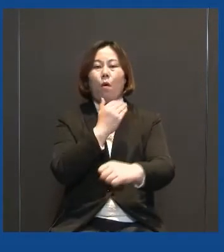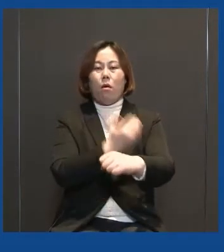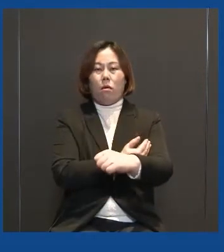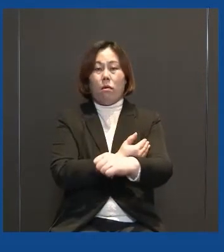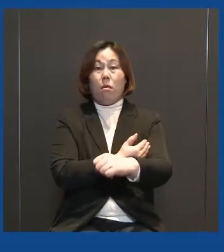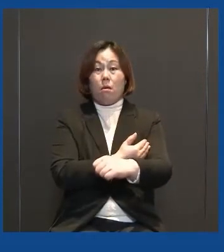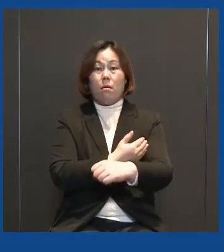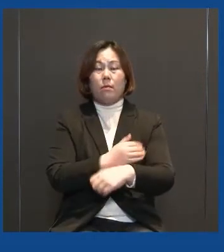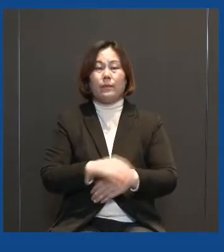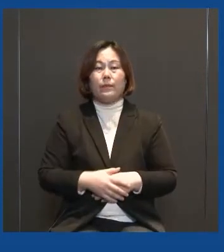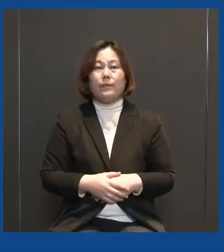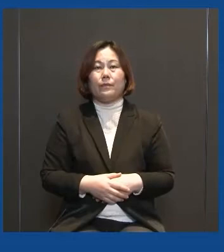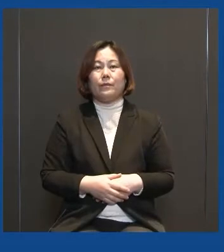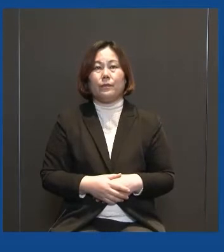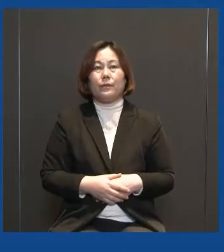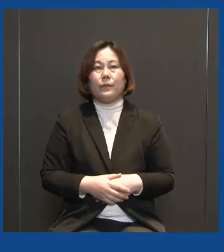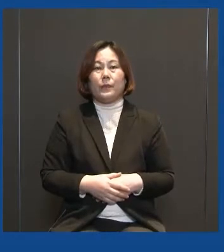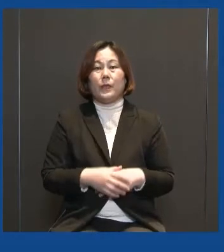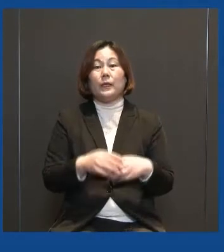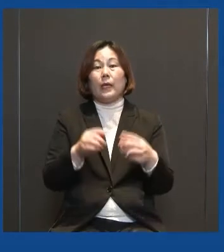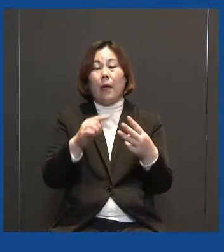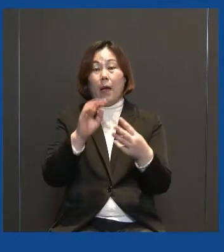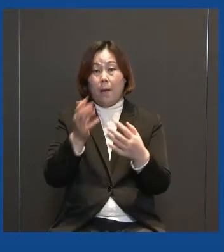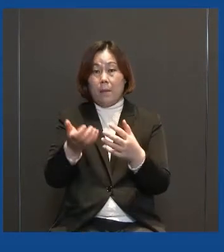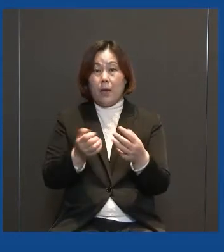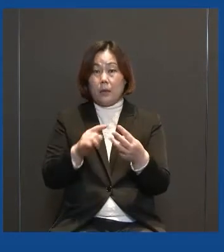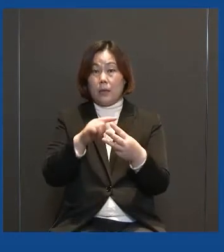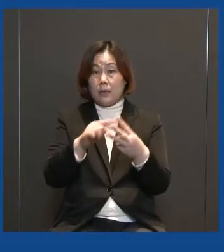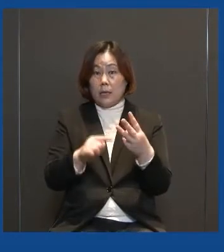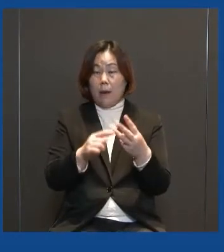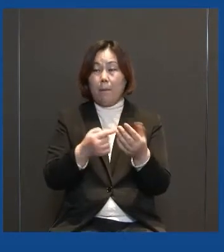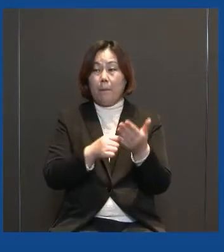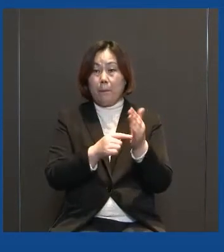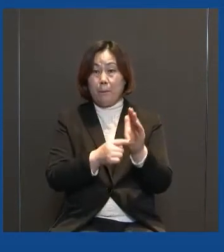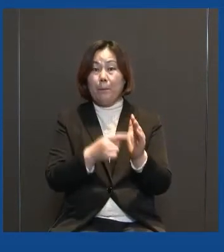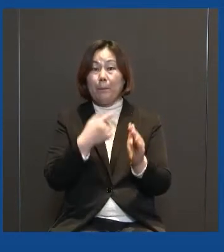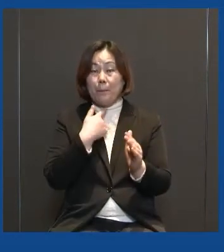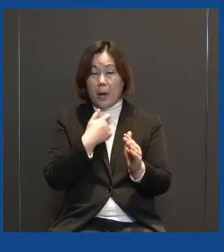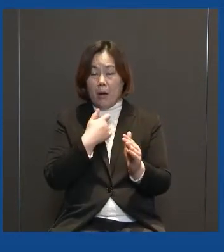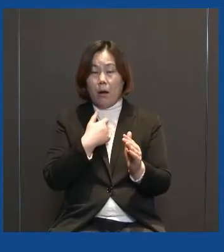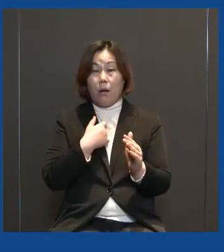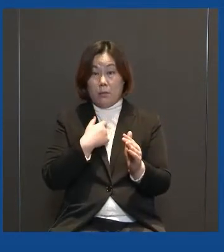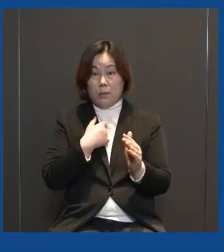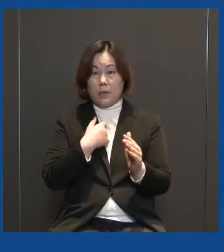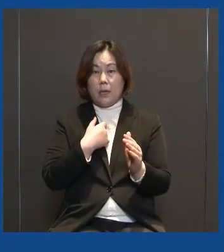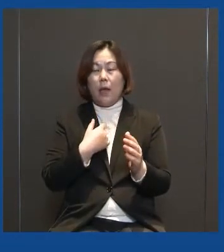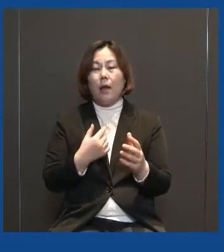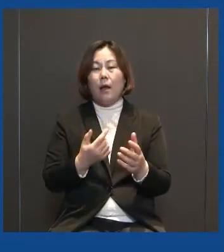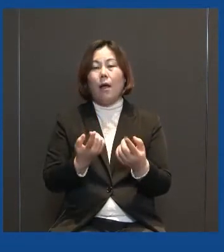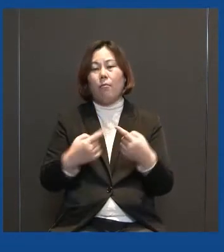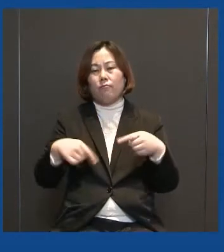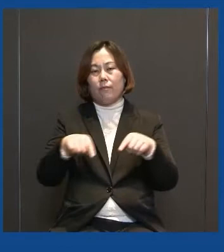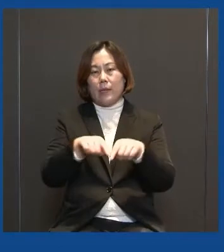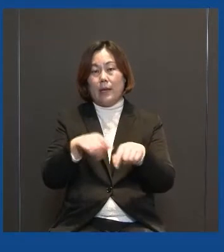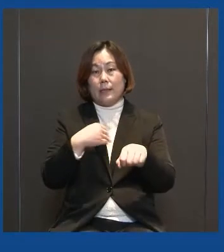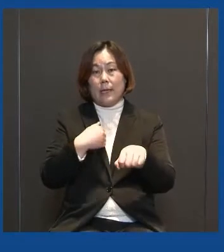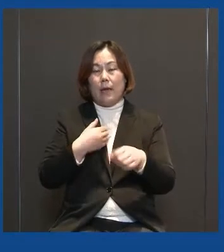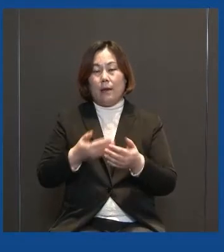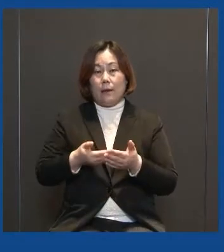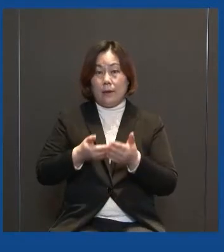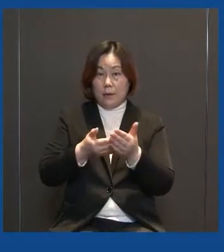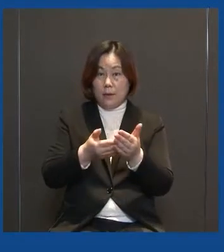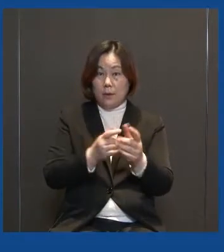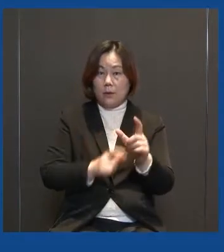yes, it is one of the basic rights that should be ensured of everyone, including older persons. So let me now share with